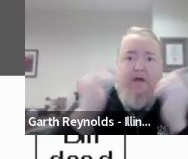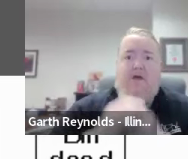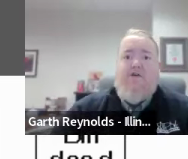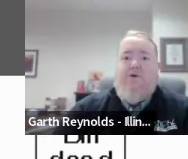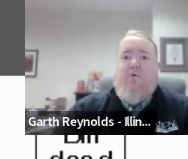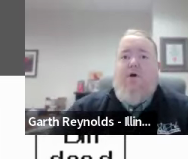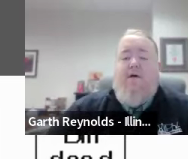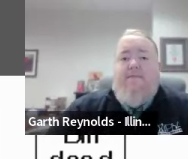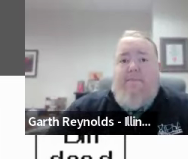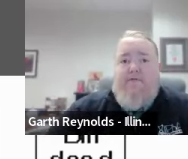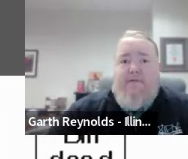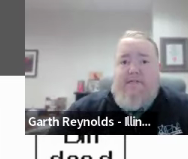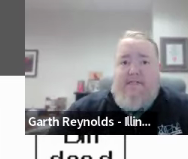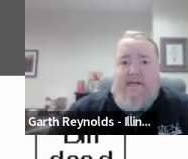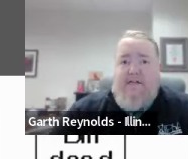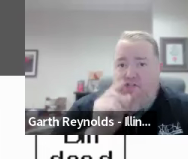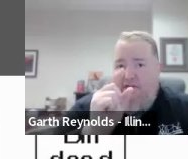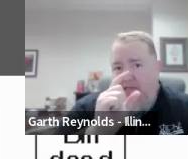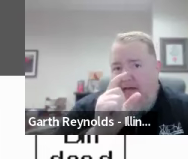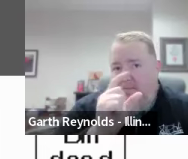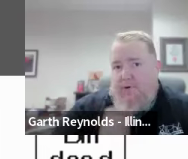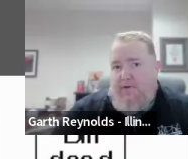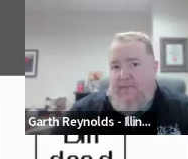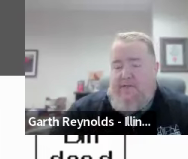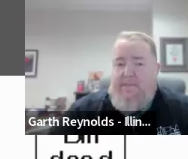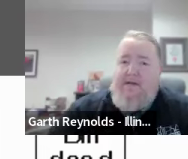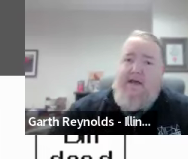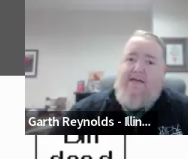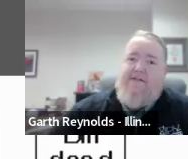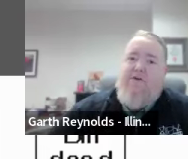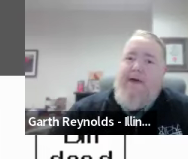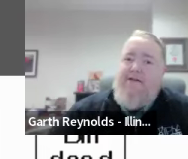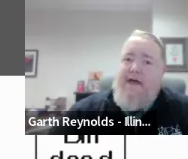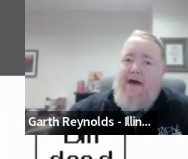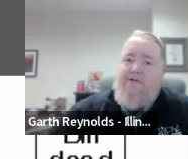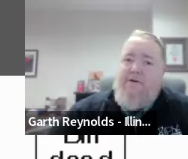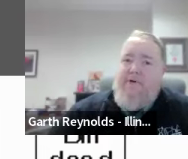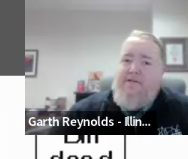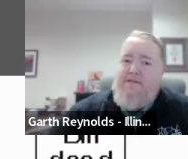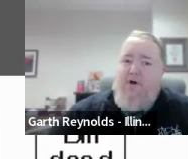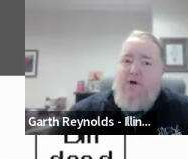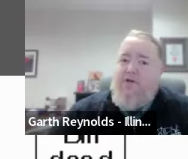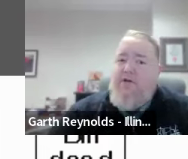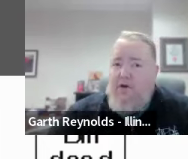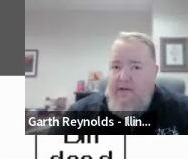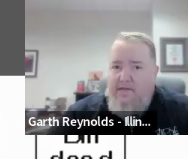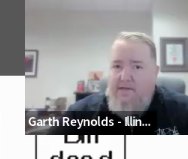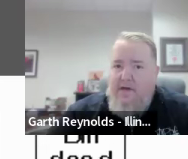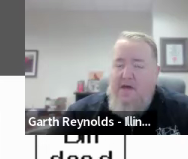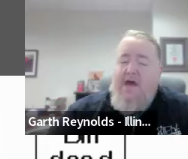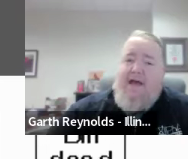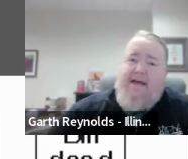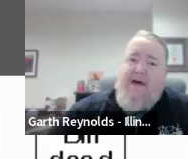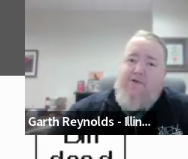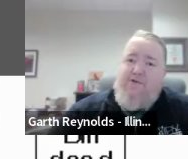system. So the bill from the Senate, just that component that was amended, has to go back to the House on a process called